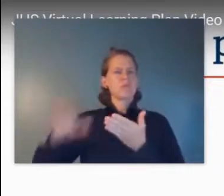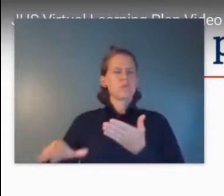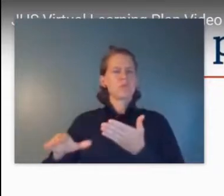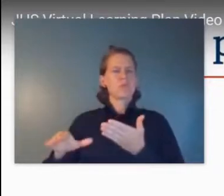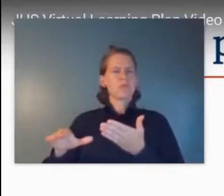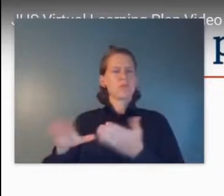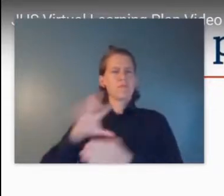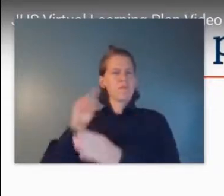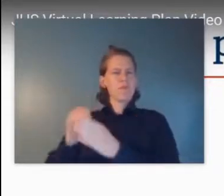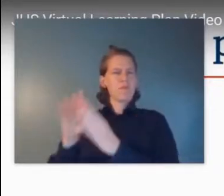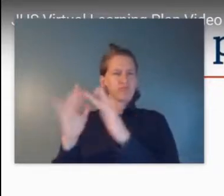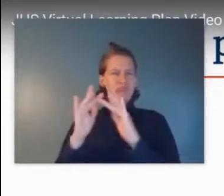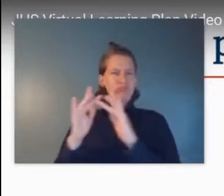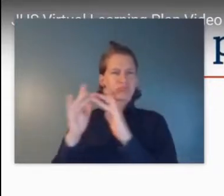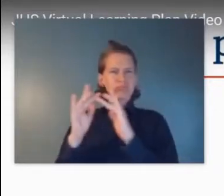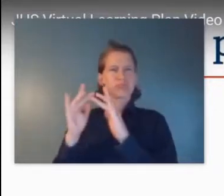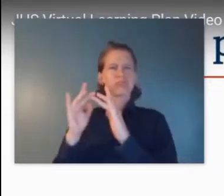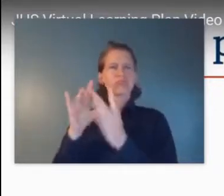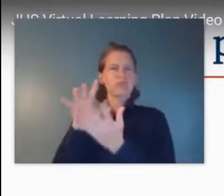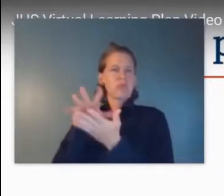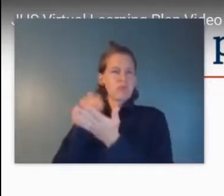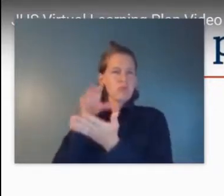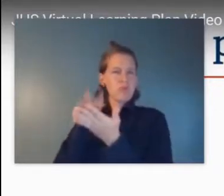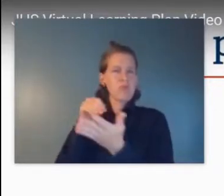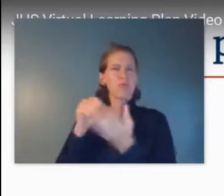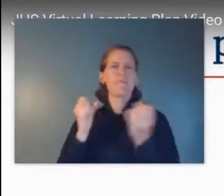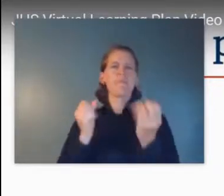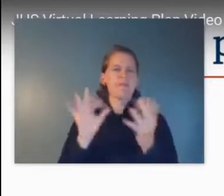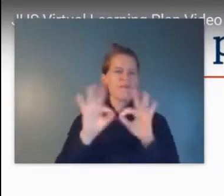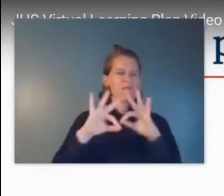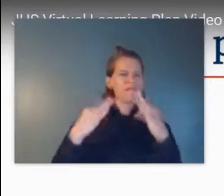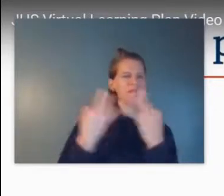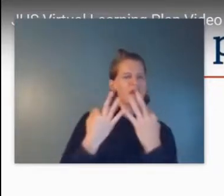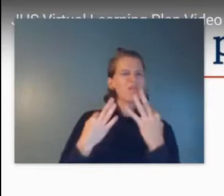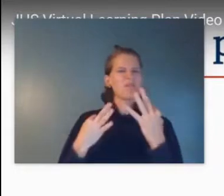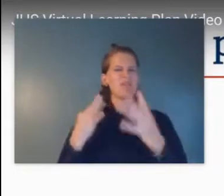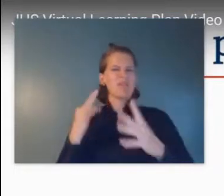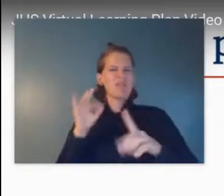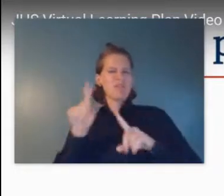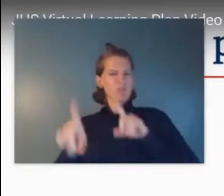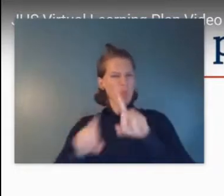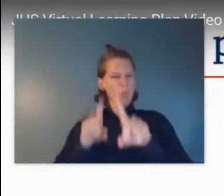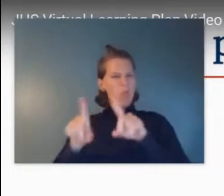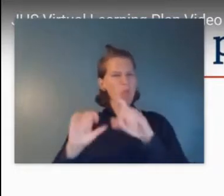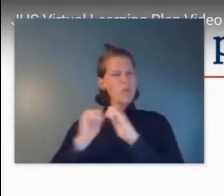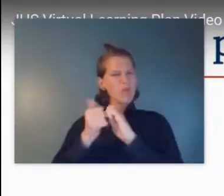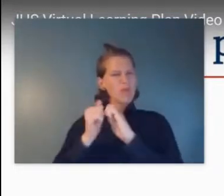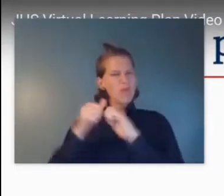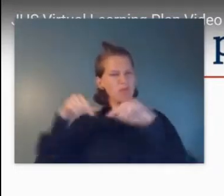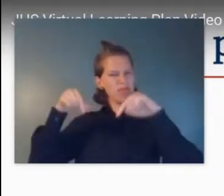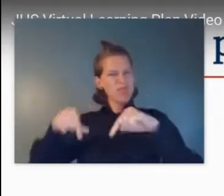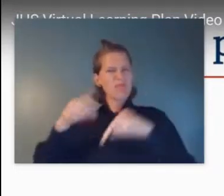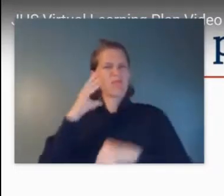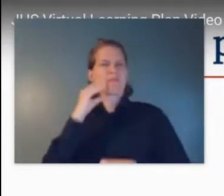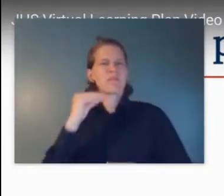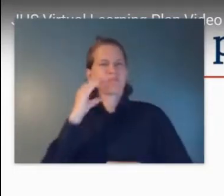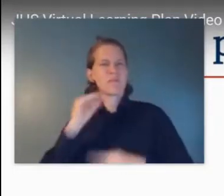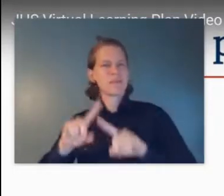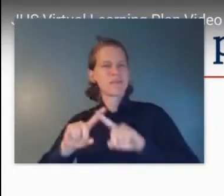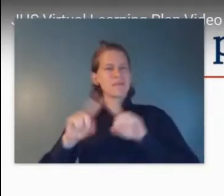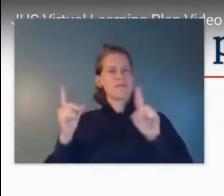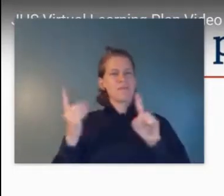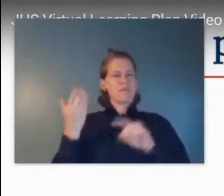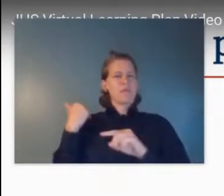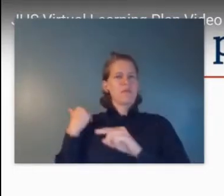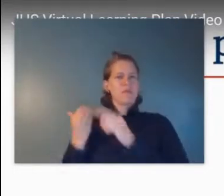learning, many families had questions about how this experience would be different than the experience in the spring.